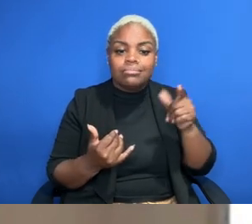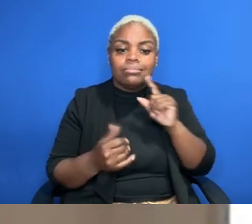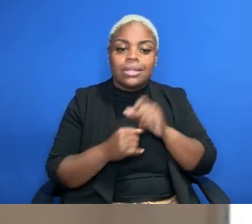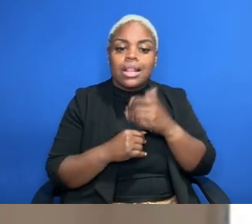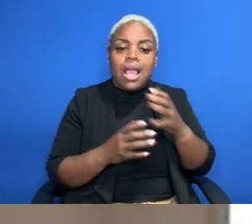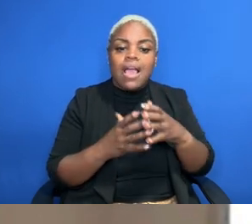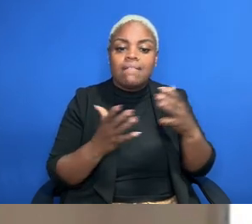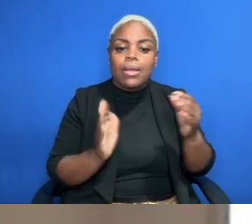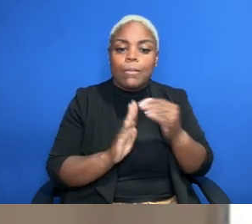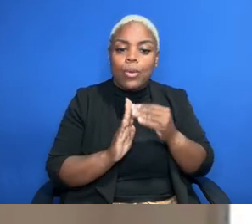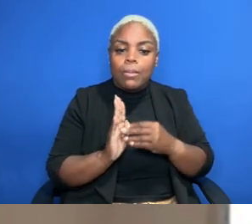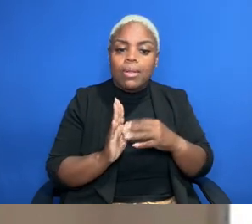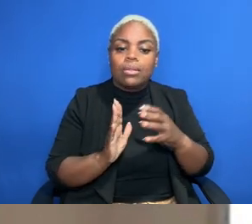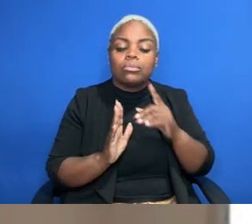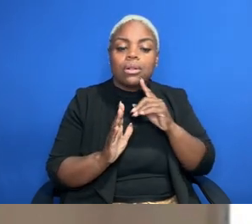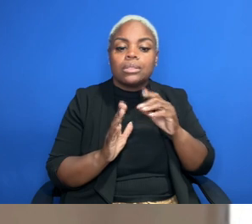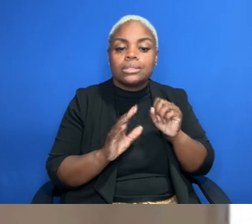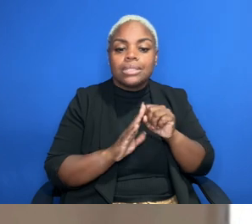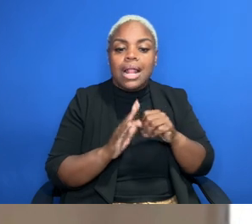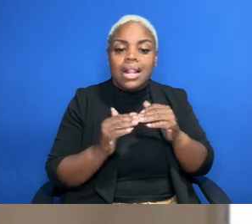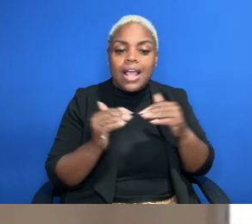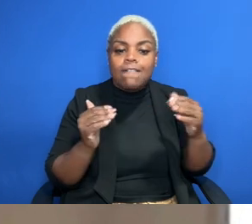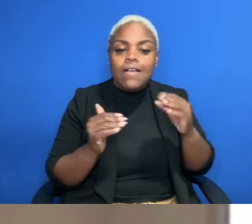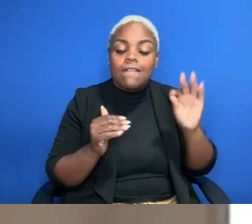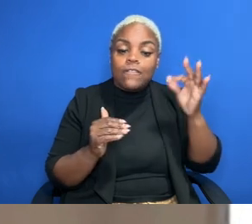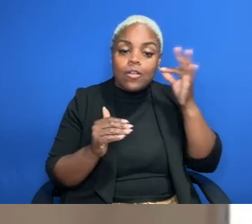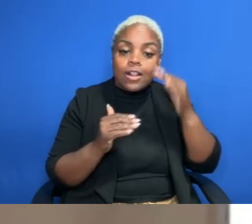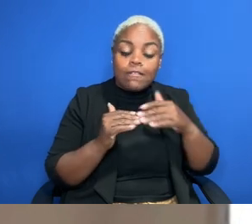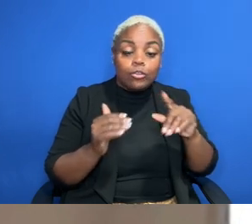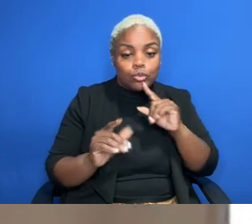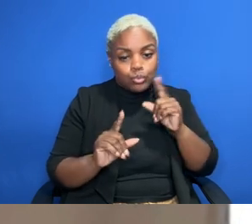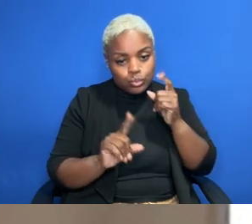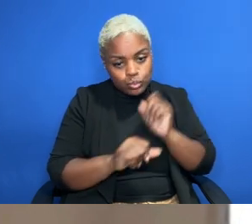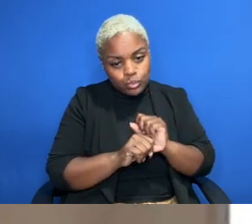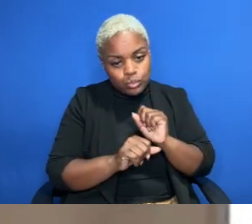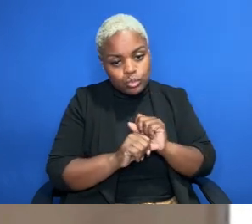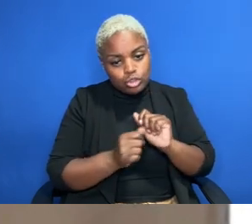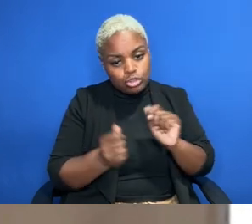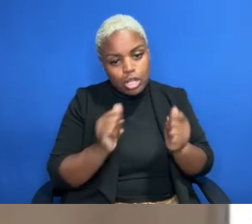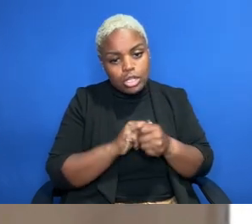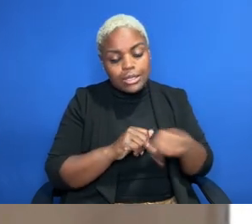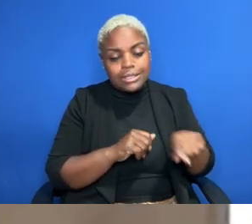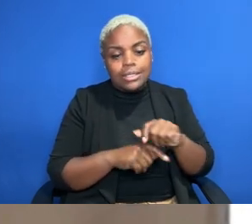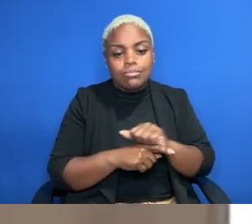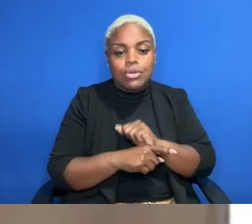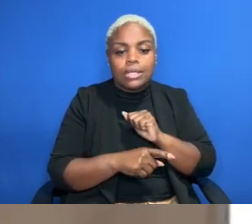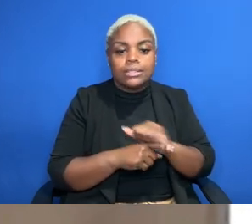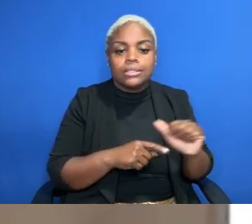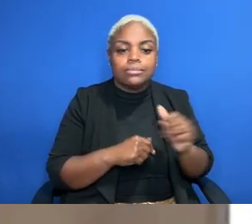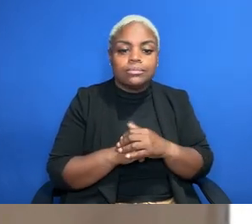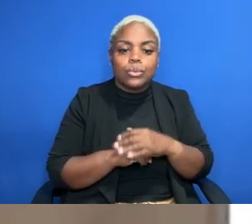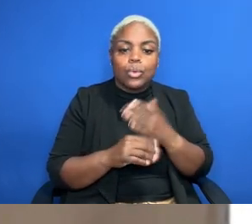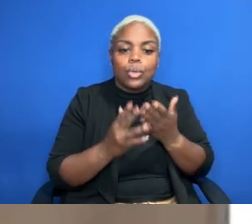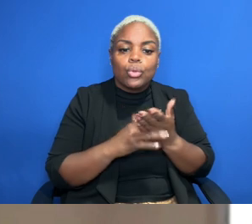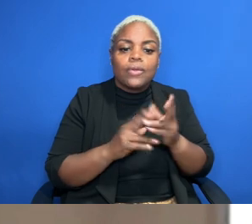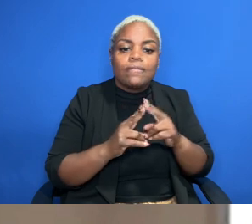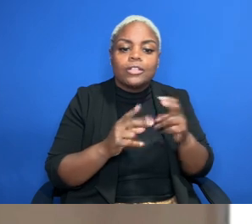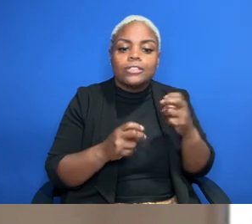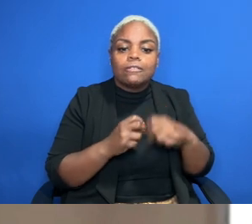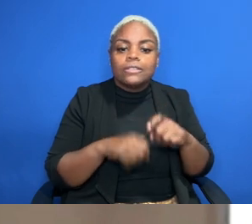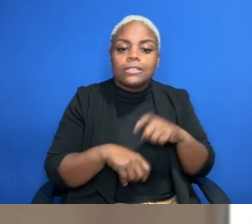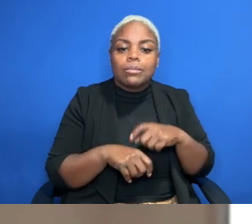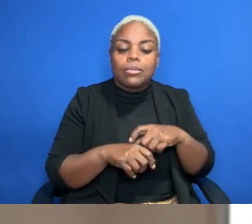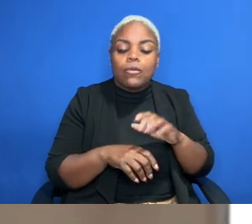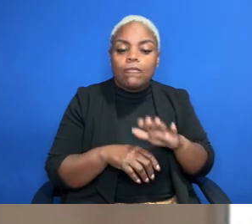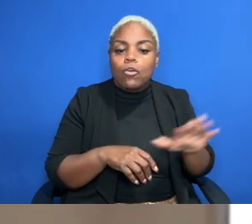because there's a lot of momentum, both on the state level and on the federal level, to really change these practices. We